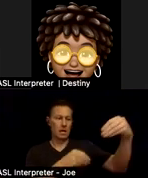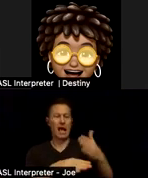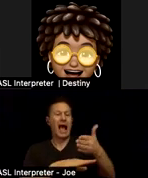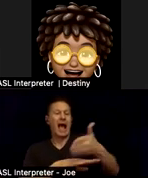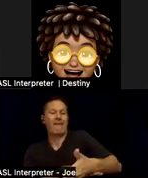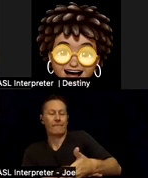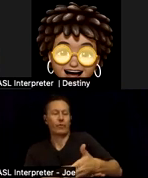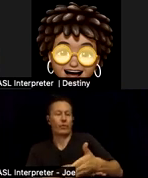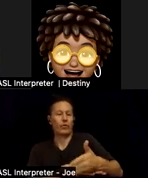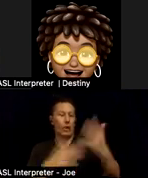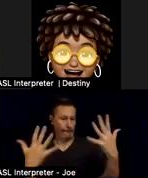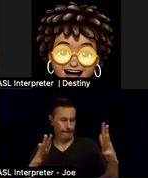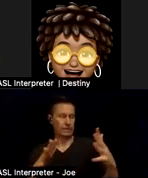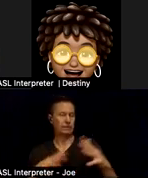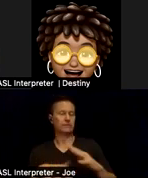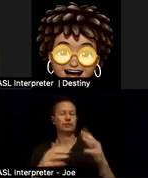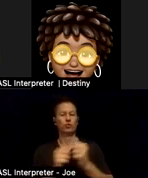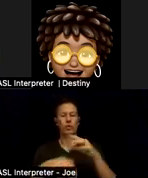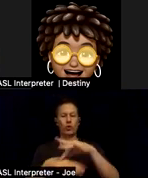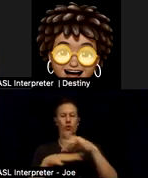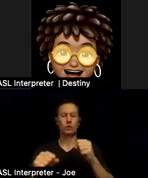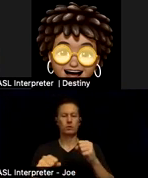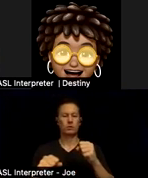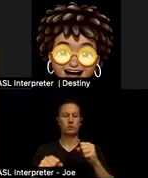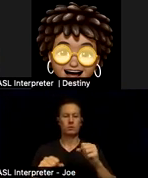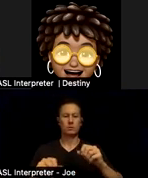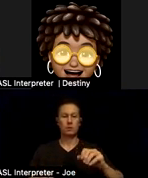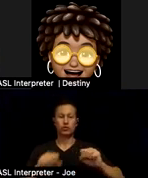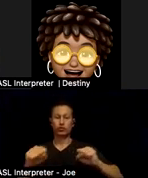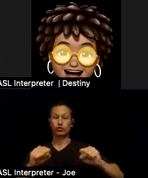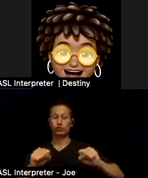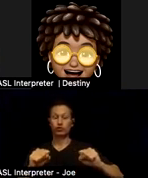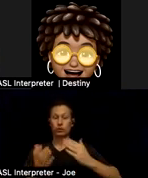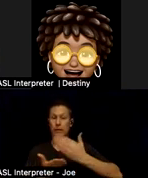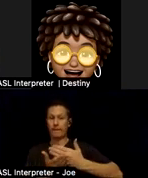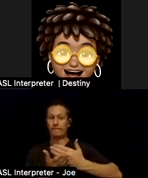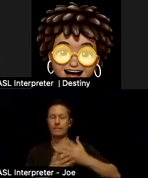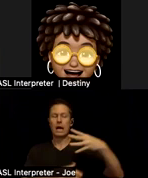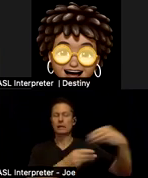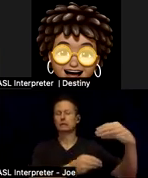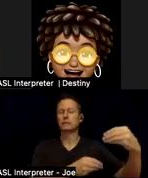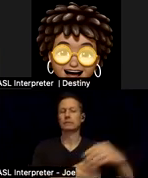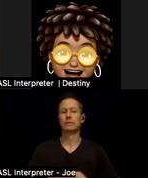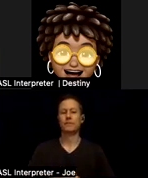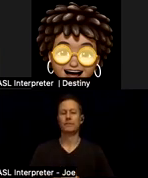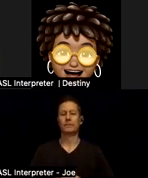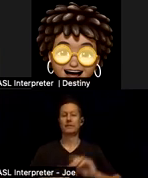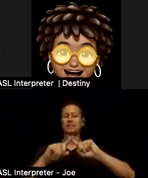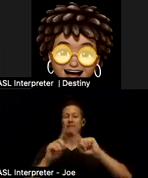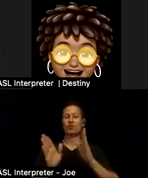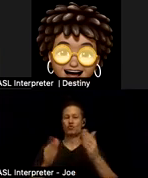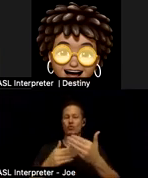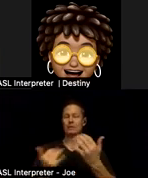to exit after the shaking stops. So we're gonna go through a different part of the room, the house. So if you follow me this way, let's check it